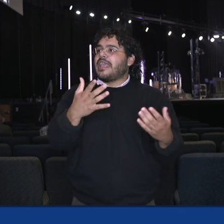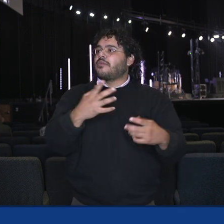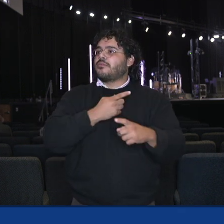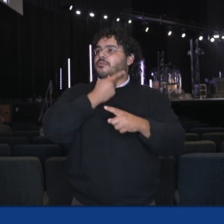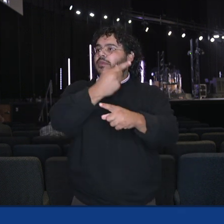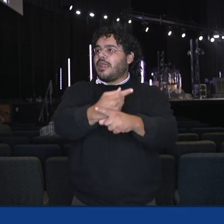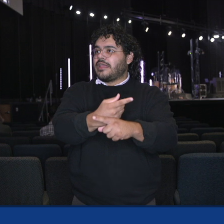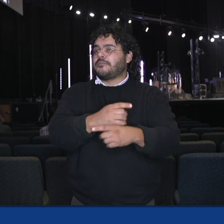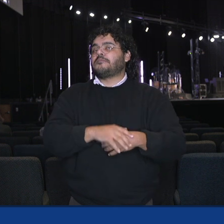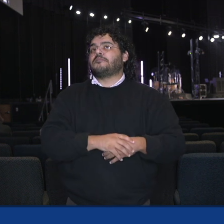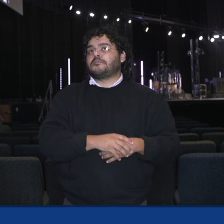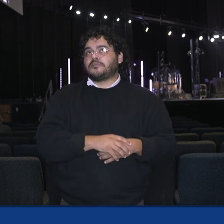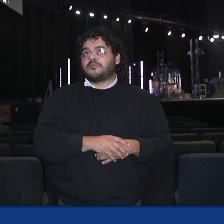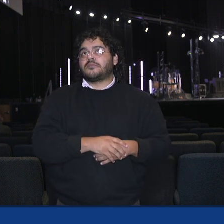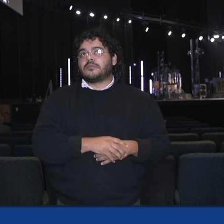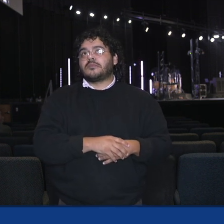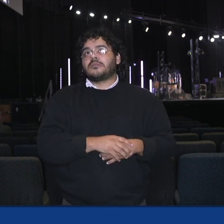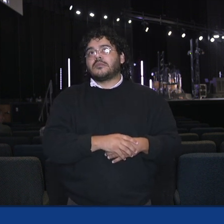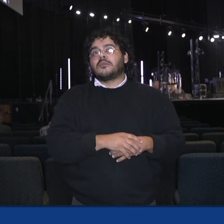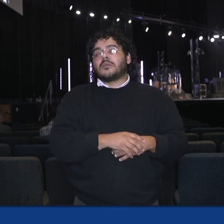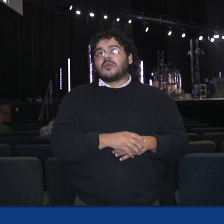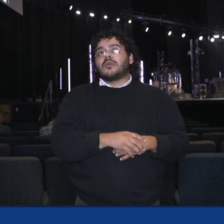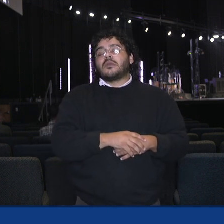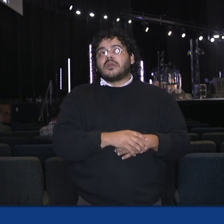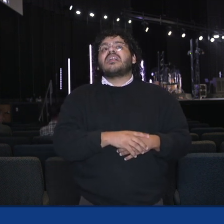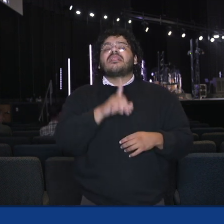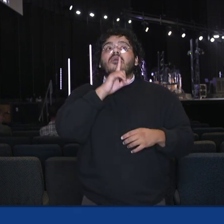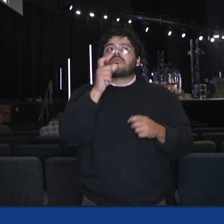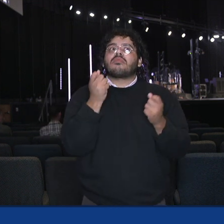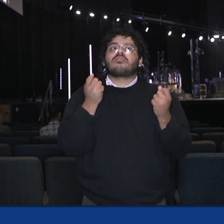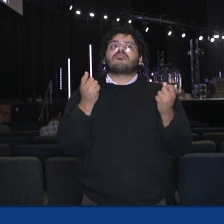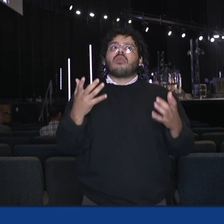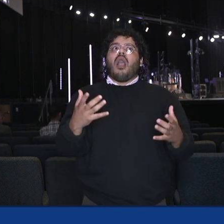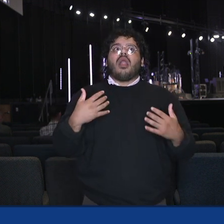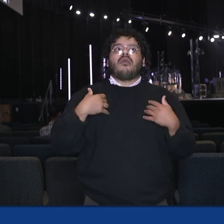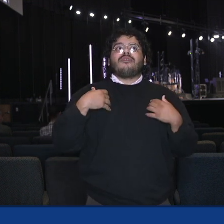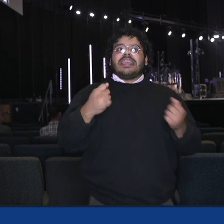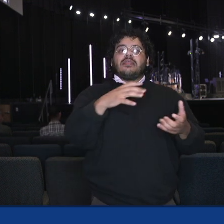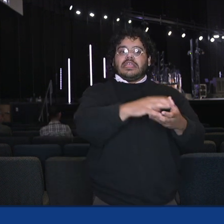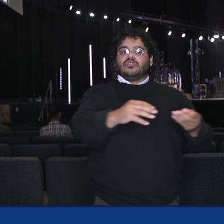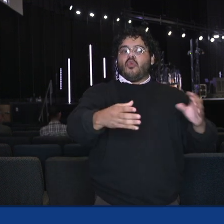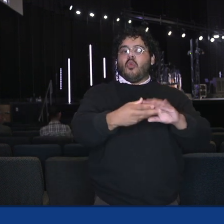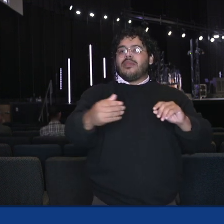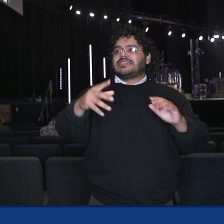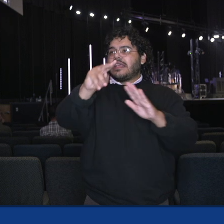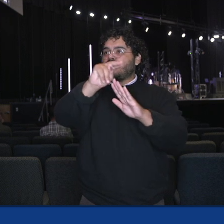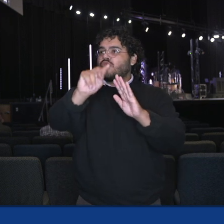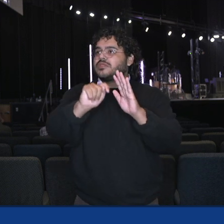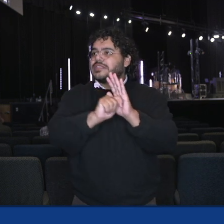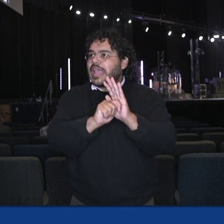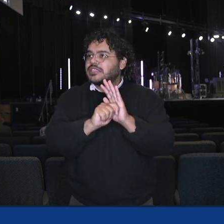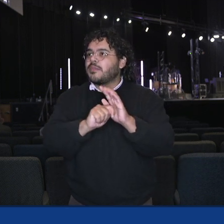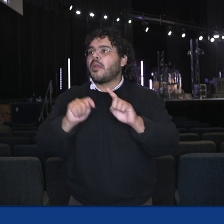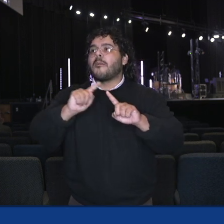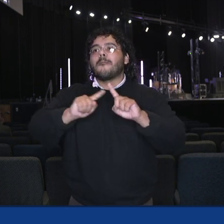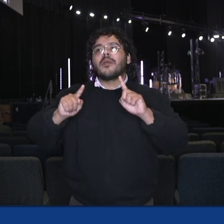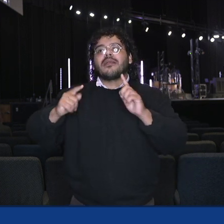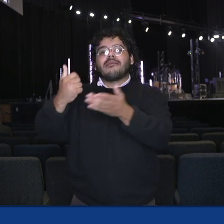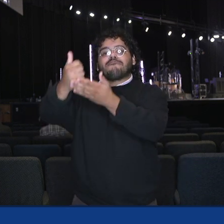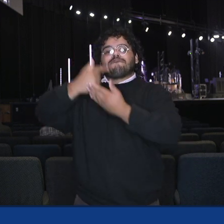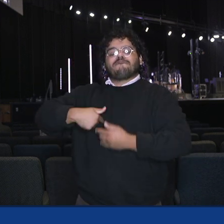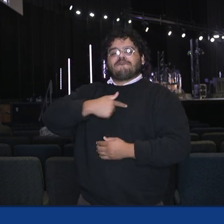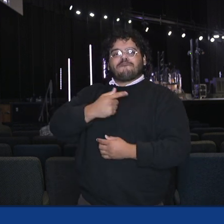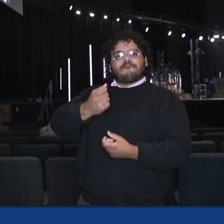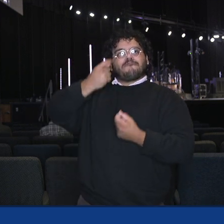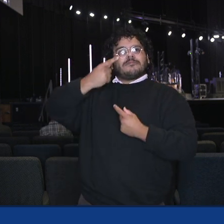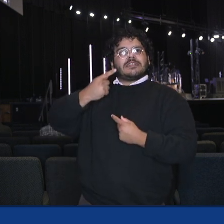sorts of different kinds of healing in the New Testament are the way that he begins to open us up to the fact that he has